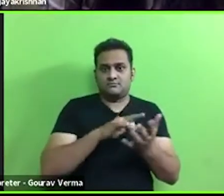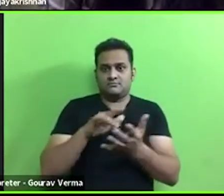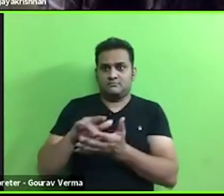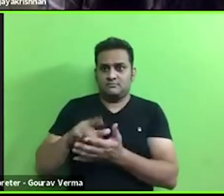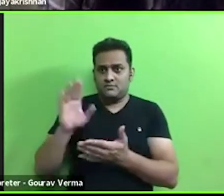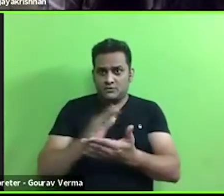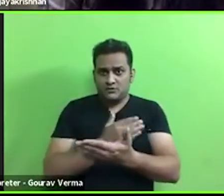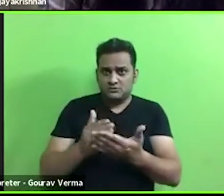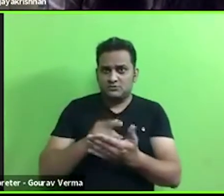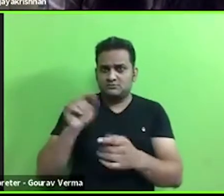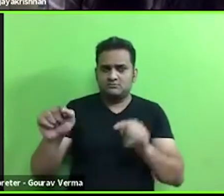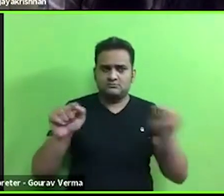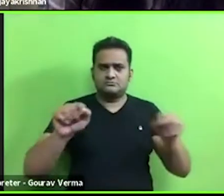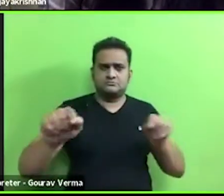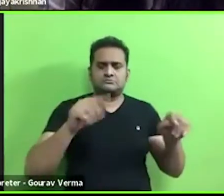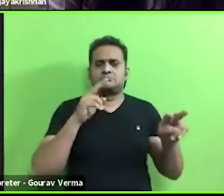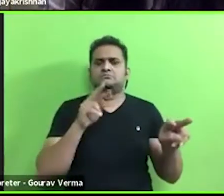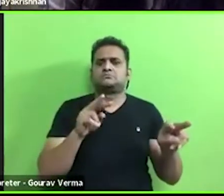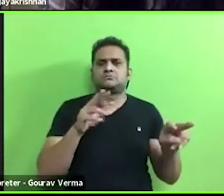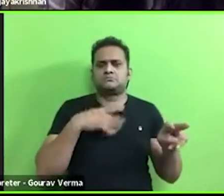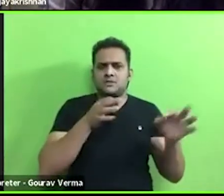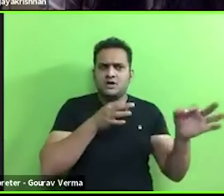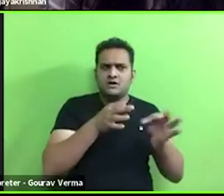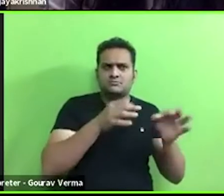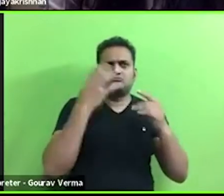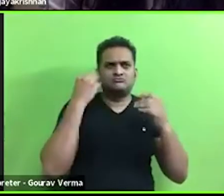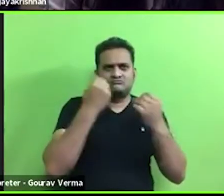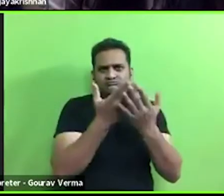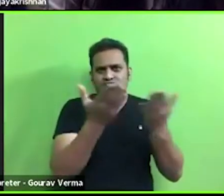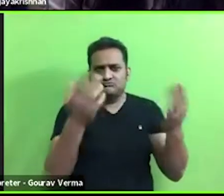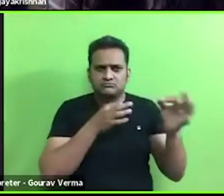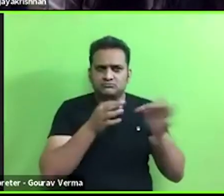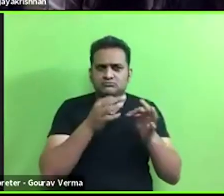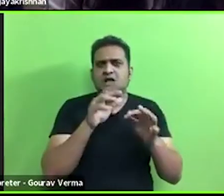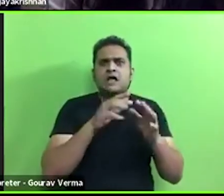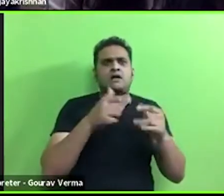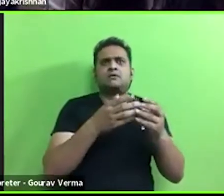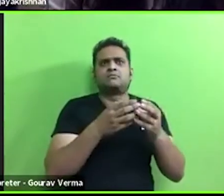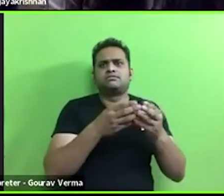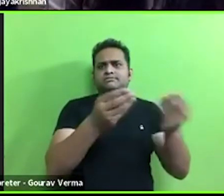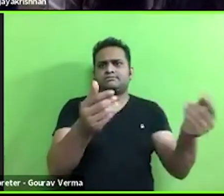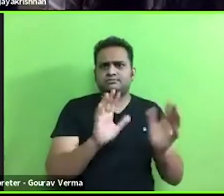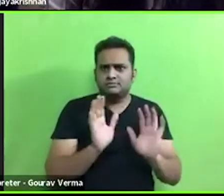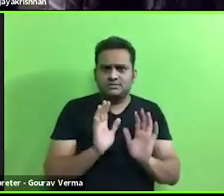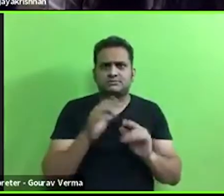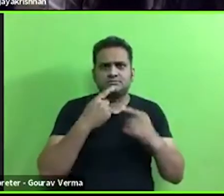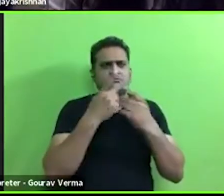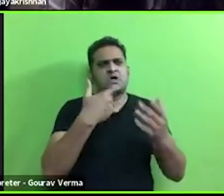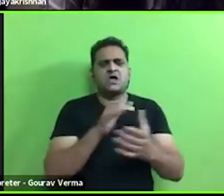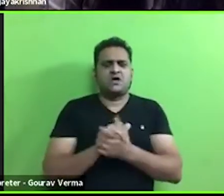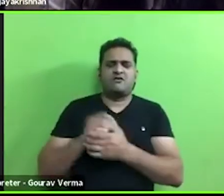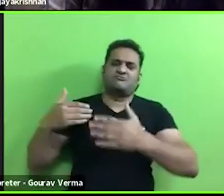are contesting each other. And we explain it to the audience. Not that we have resolved anything there. Not that we have said we are friends and we are hugging